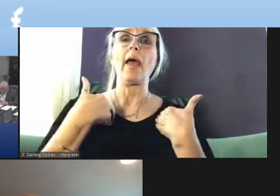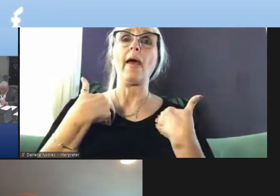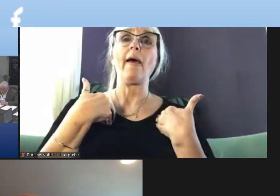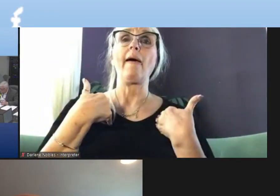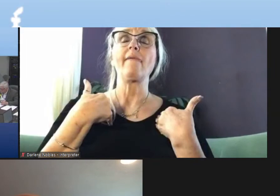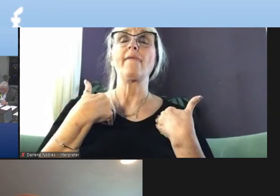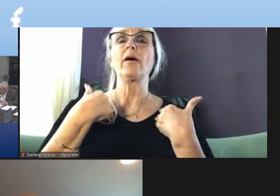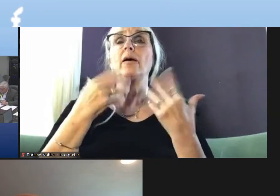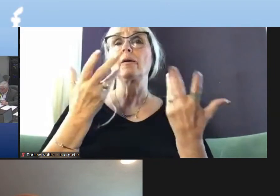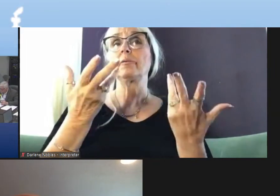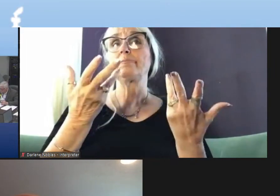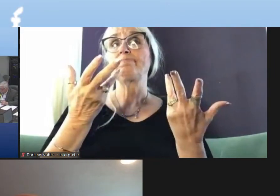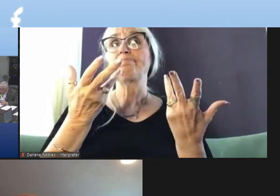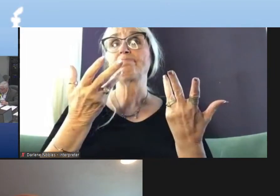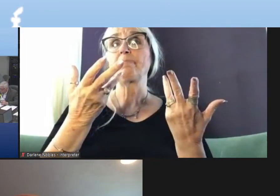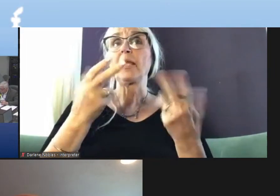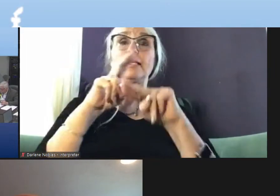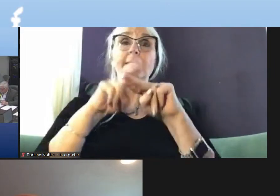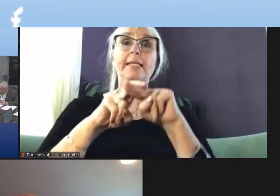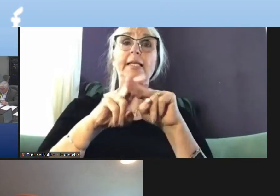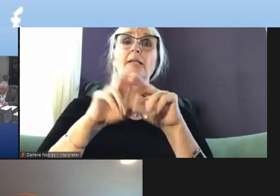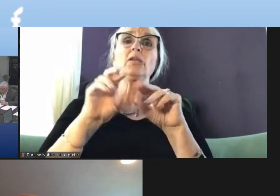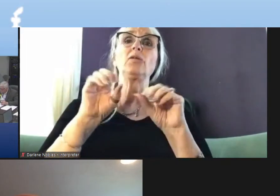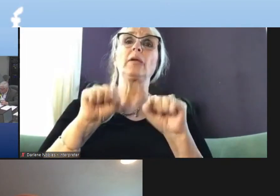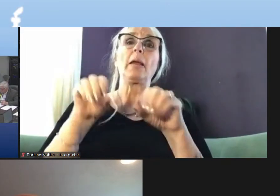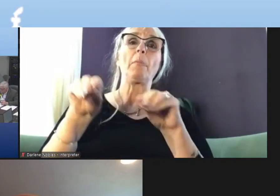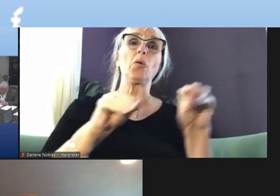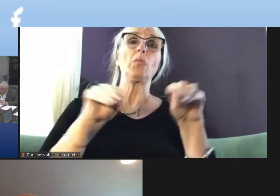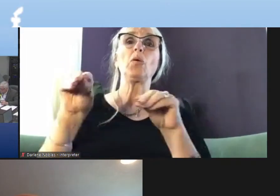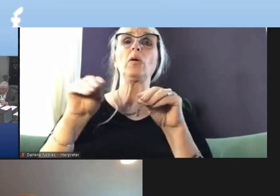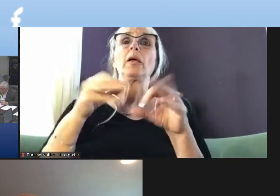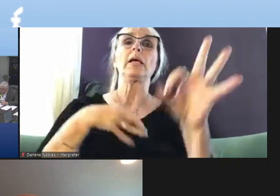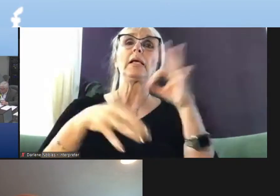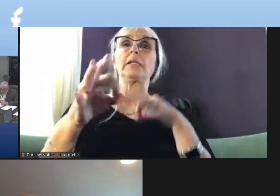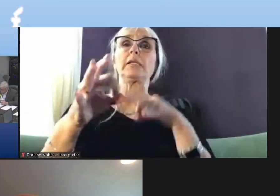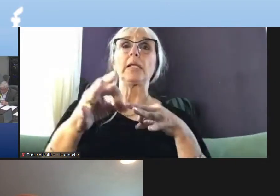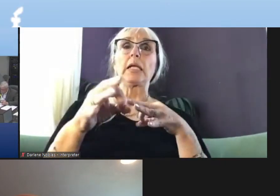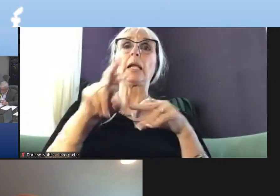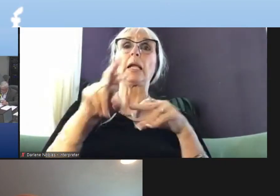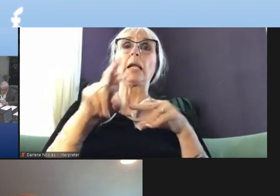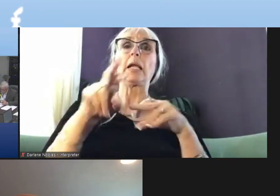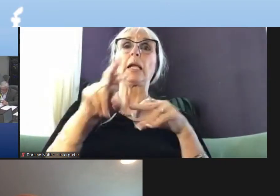movable seating instead of the historically protected benches.